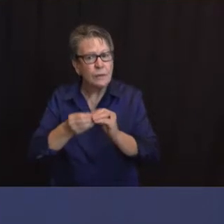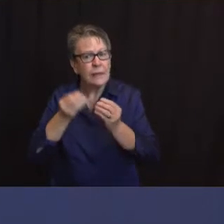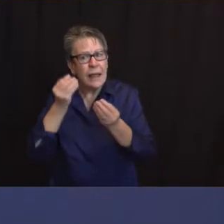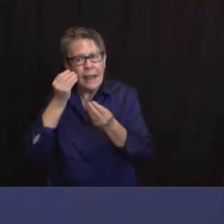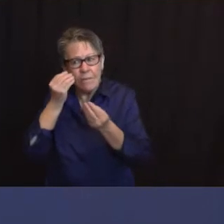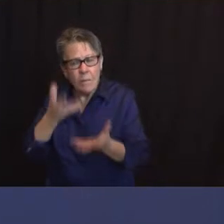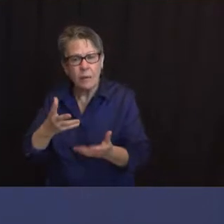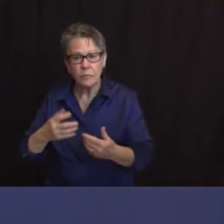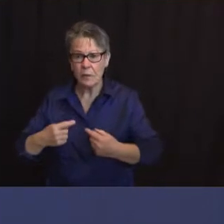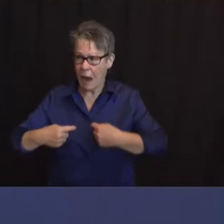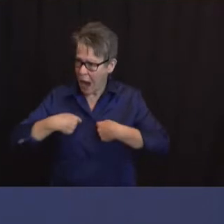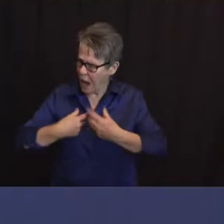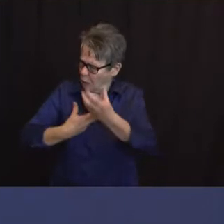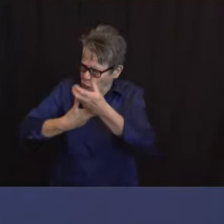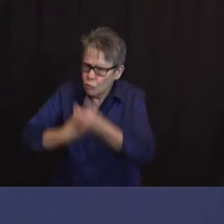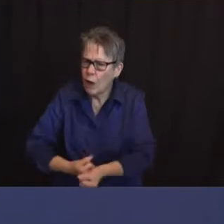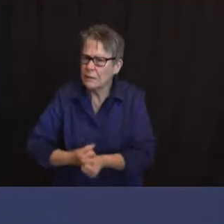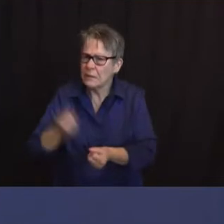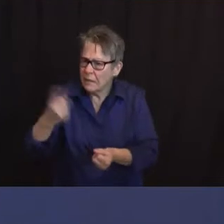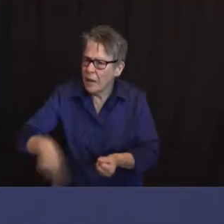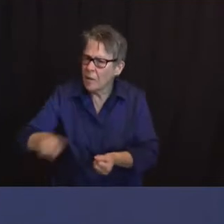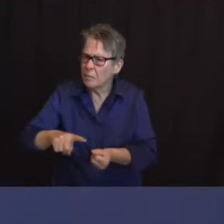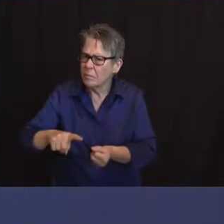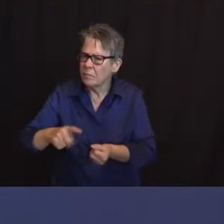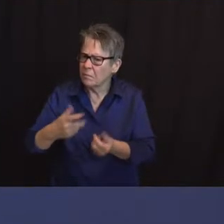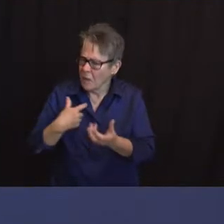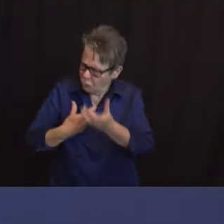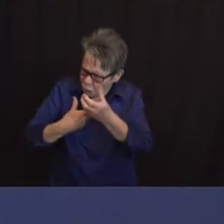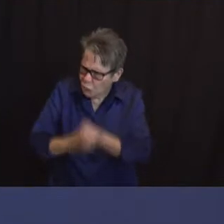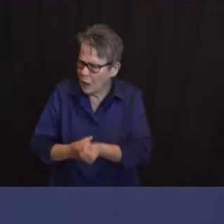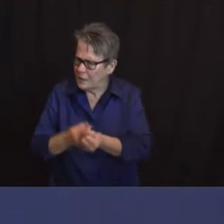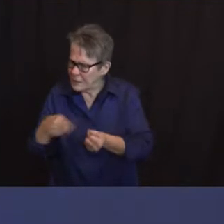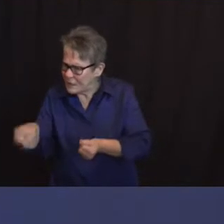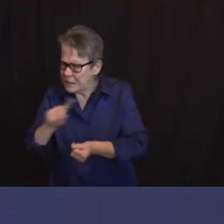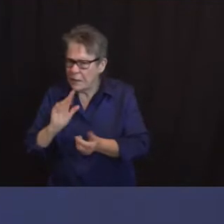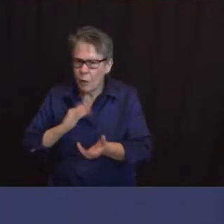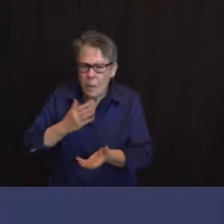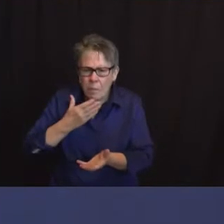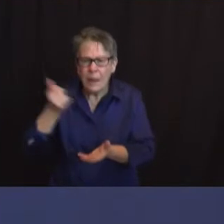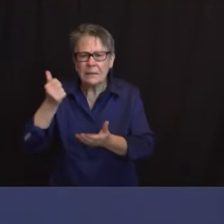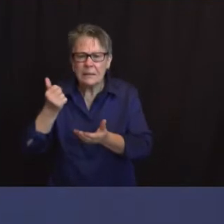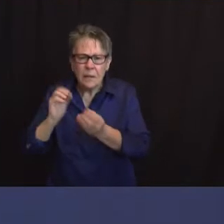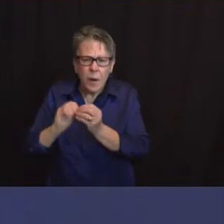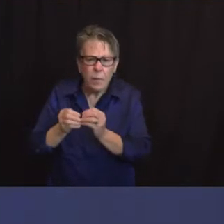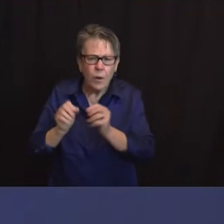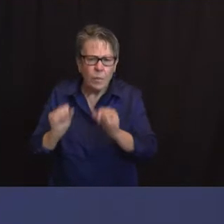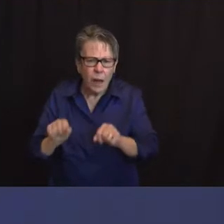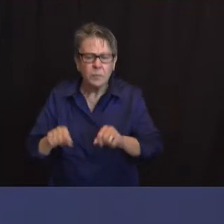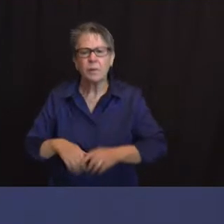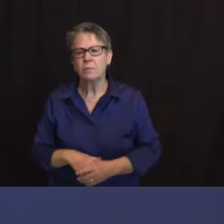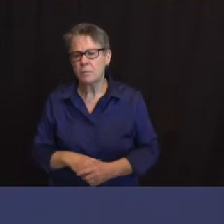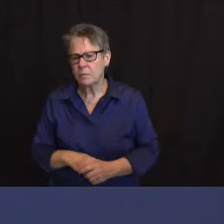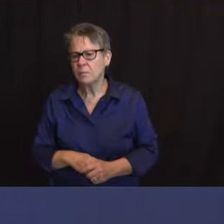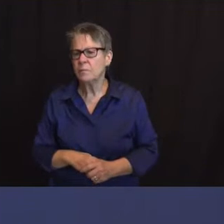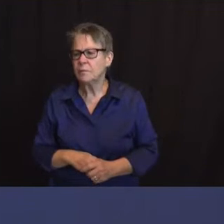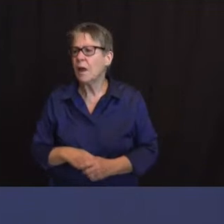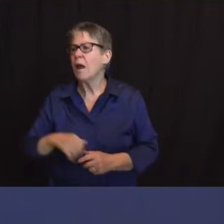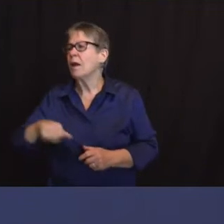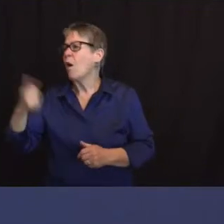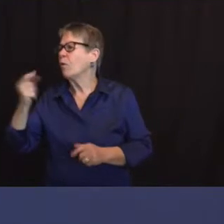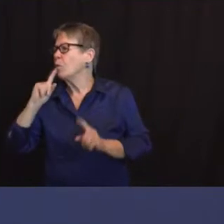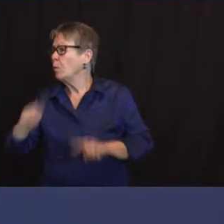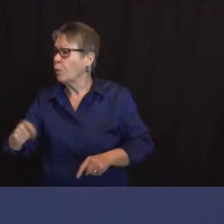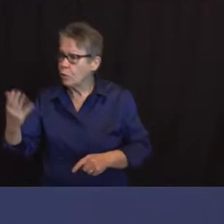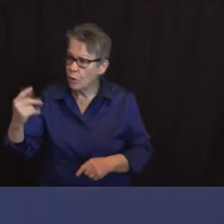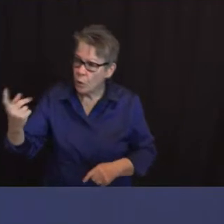Two questions for you. First one's a little bit long. Based on the modeling you're reporting, do you think it's worth revisiting some of the criminal and civil